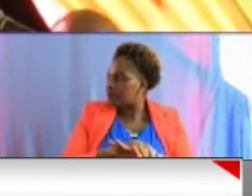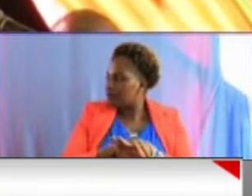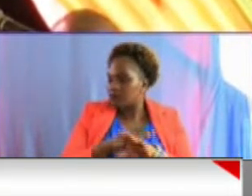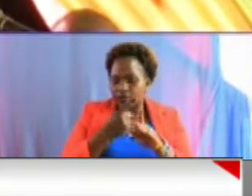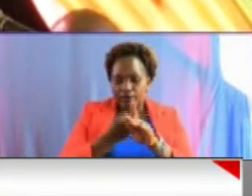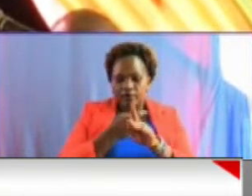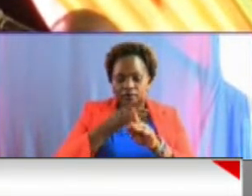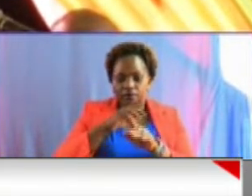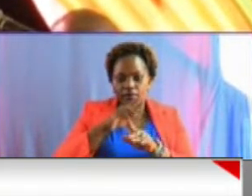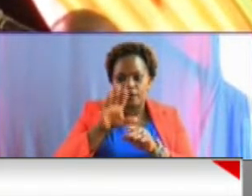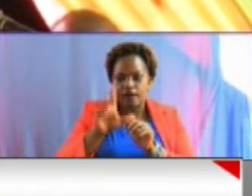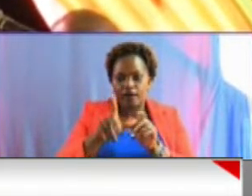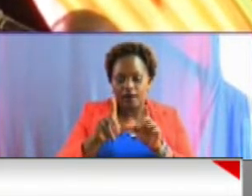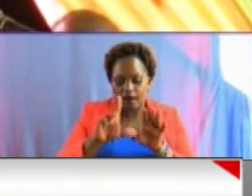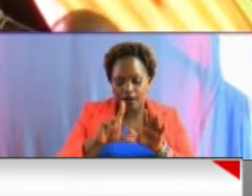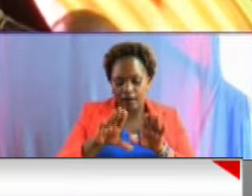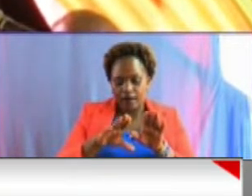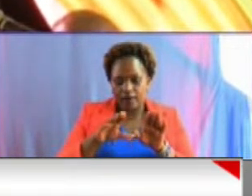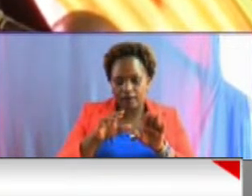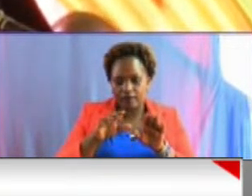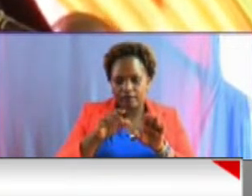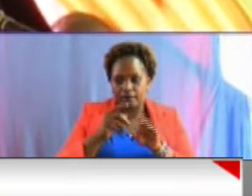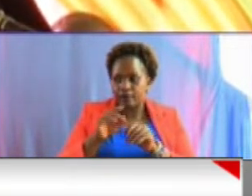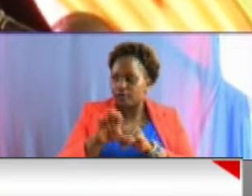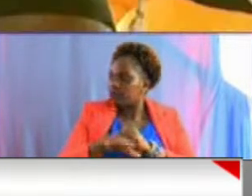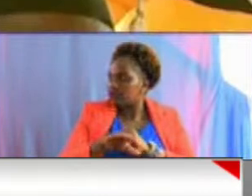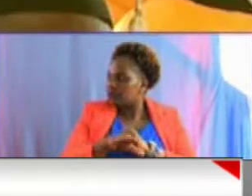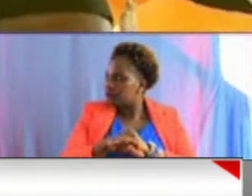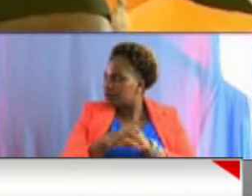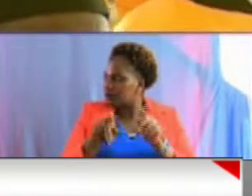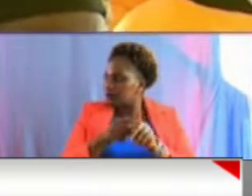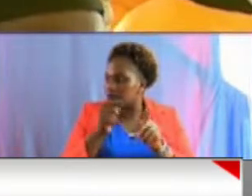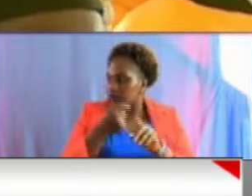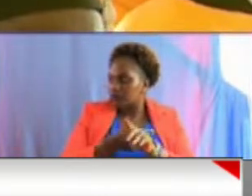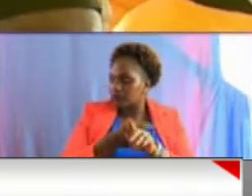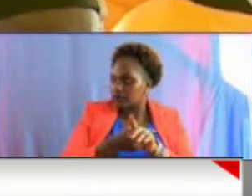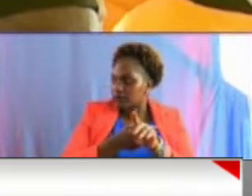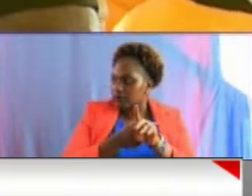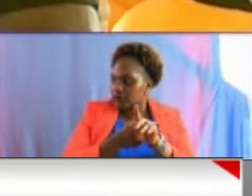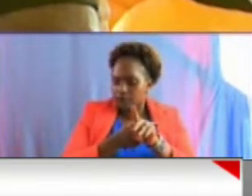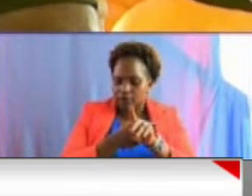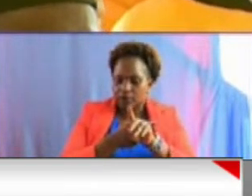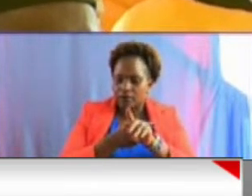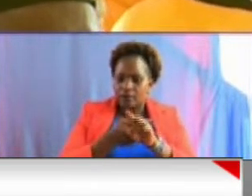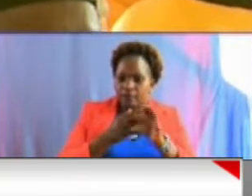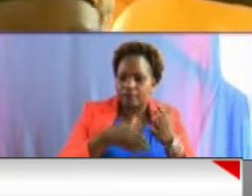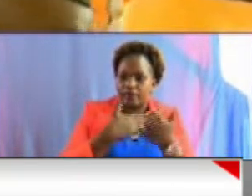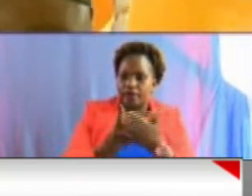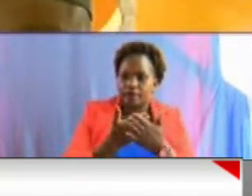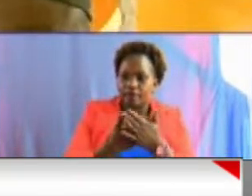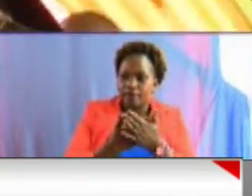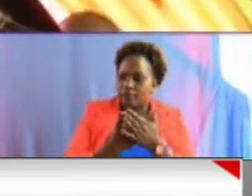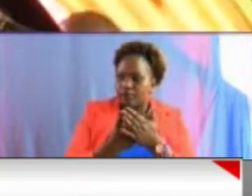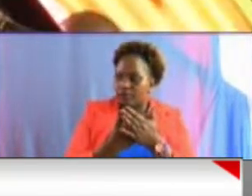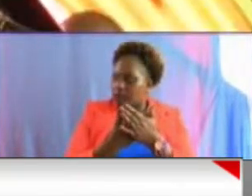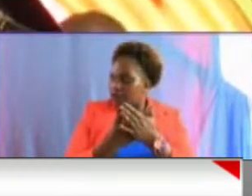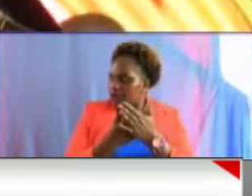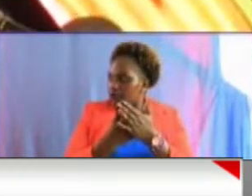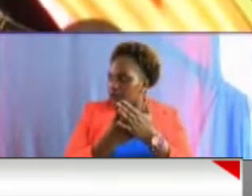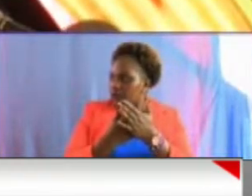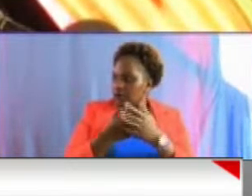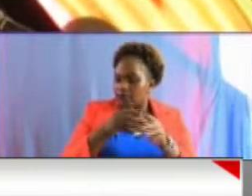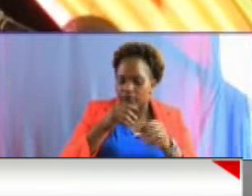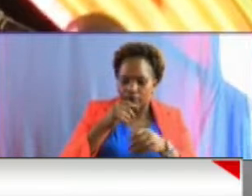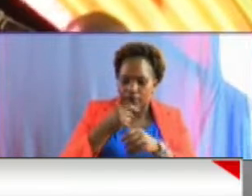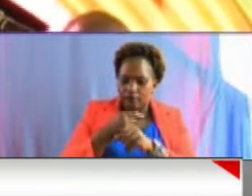acres of land at Kenyatta Farmers Training Center for the establishment of the proposed Marira campus